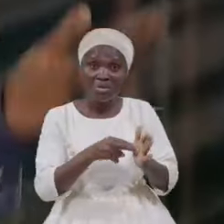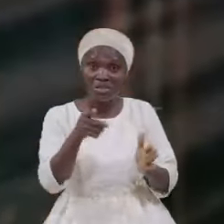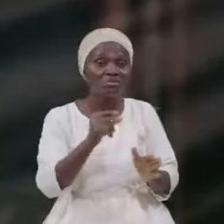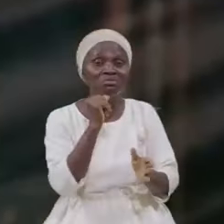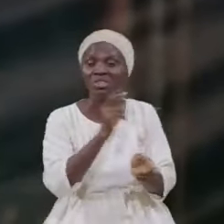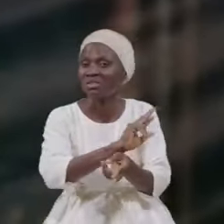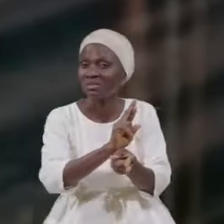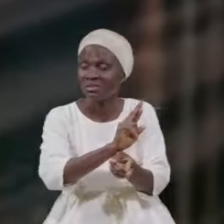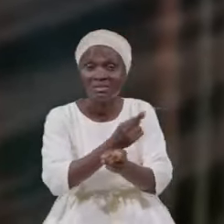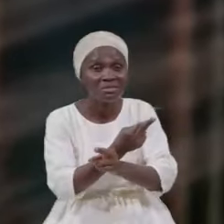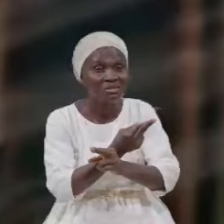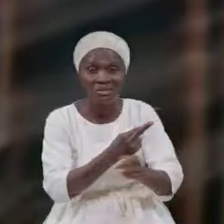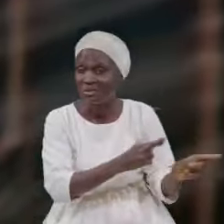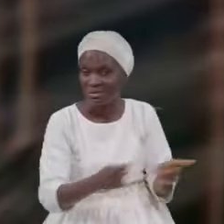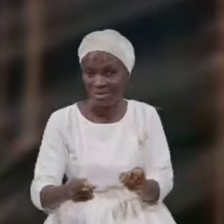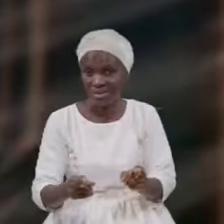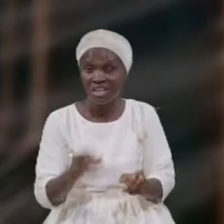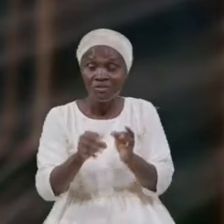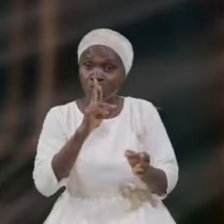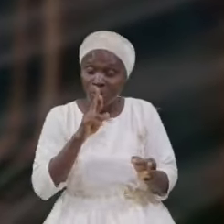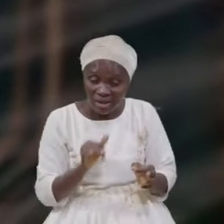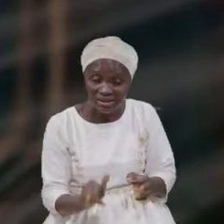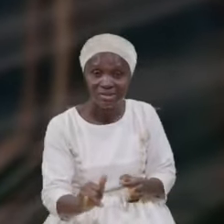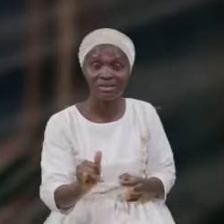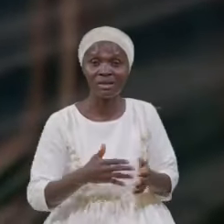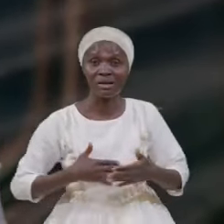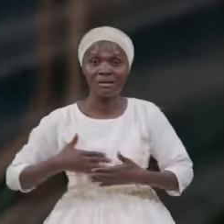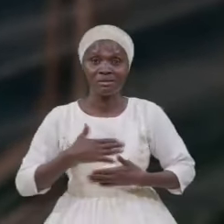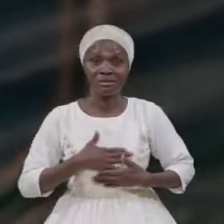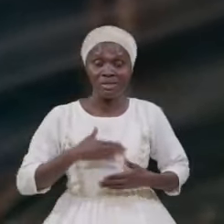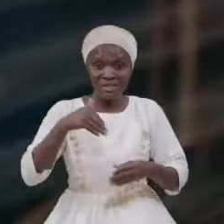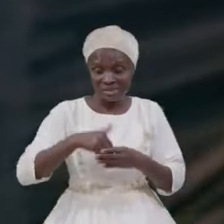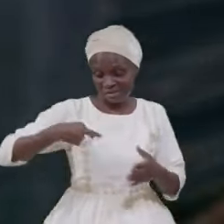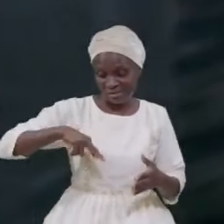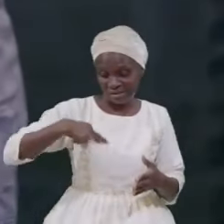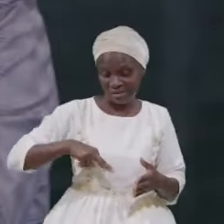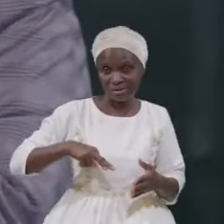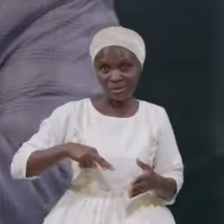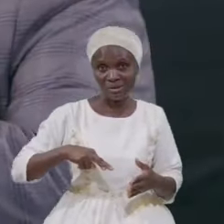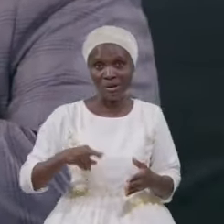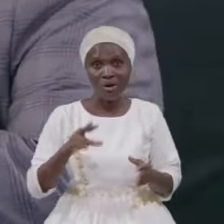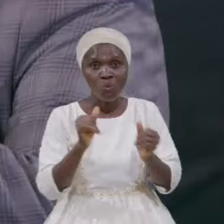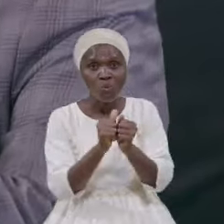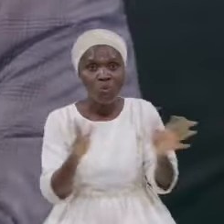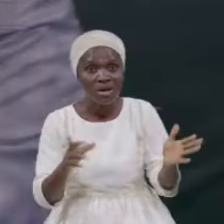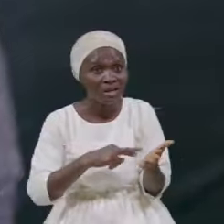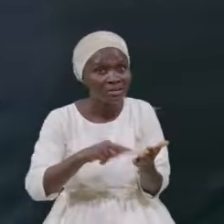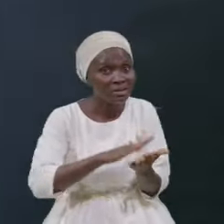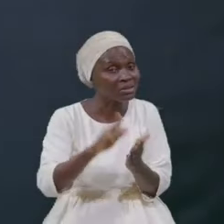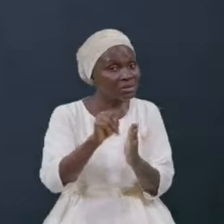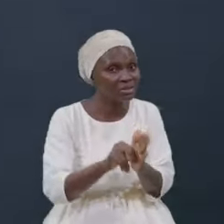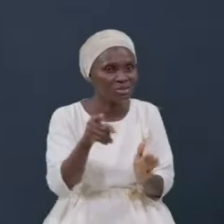don't have righteousness, you are not ready. Are you ready? Are you ready? Are